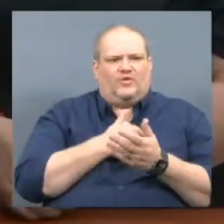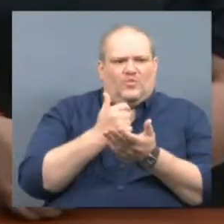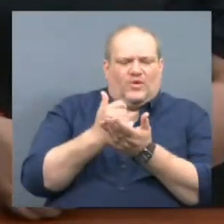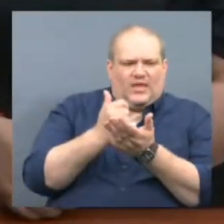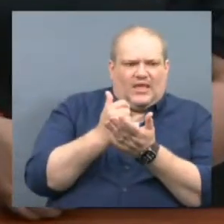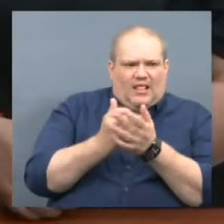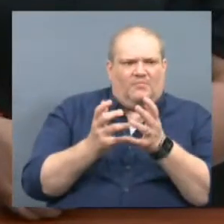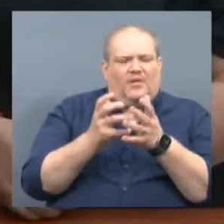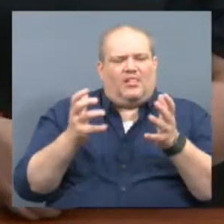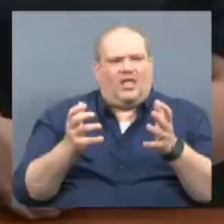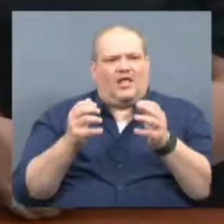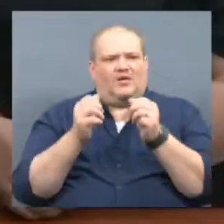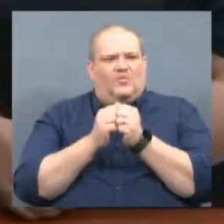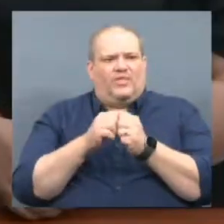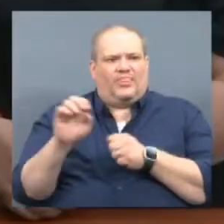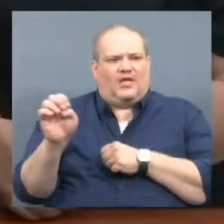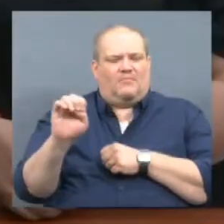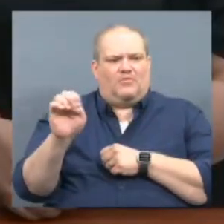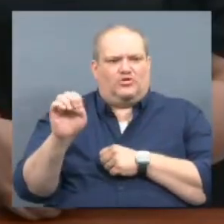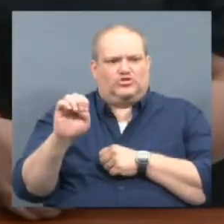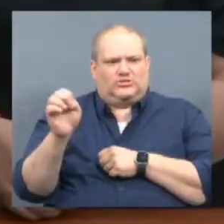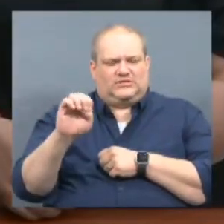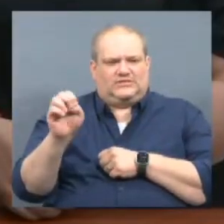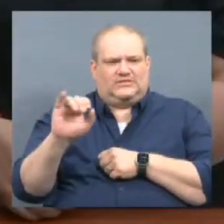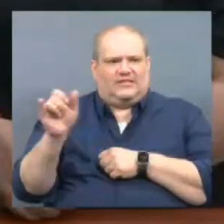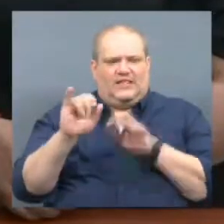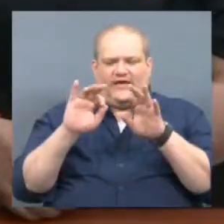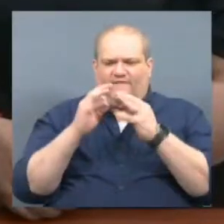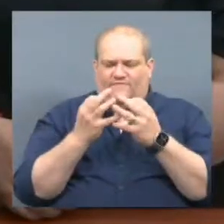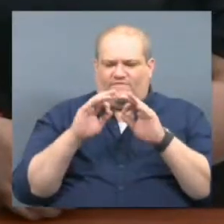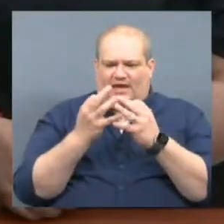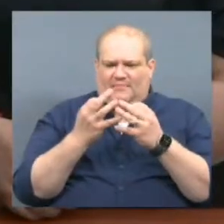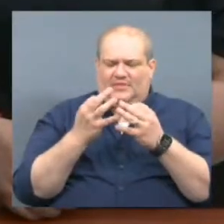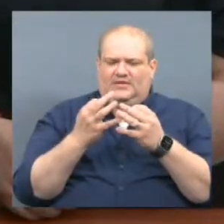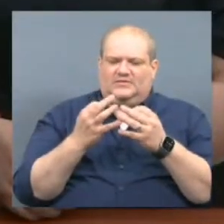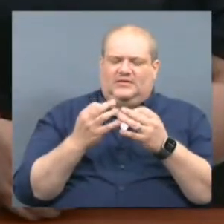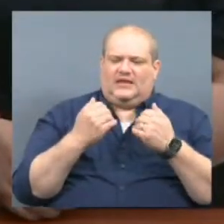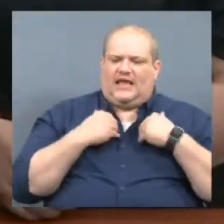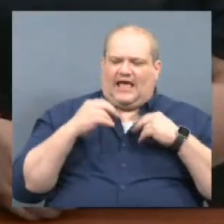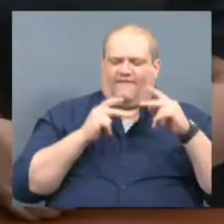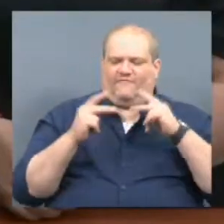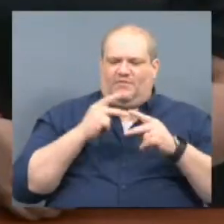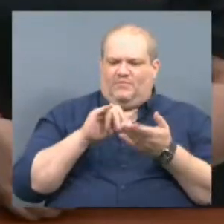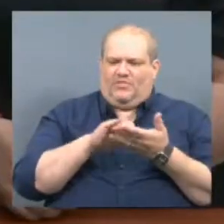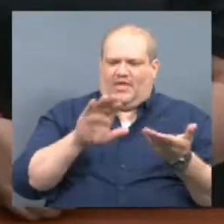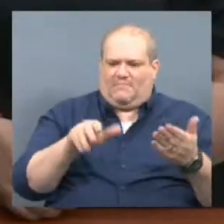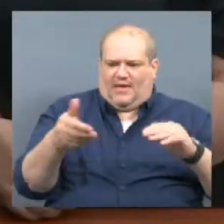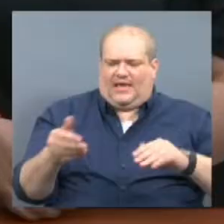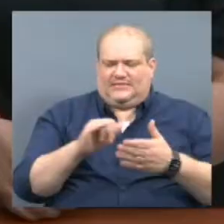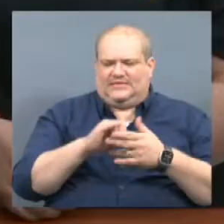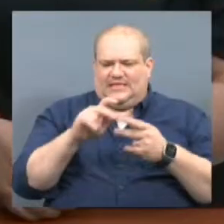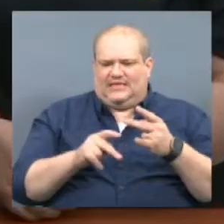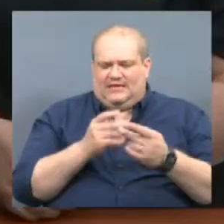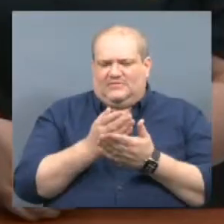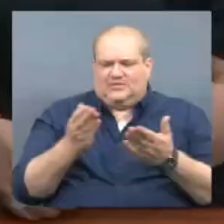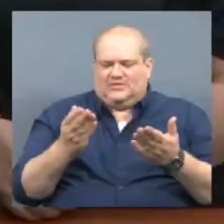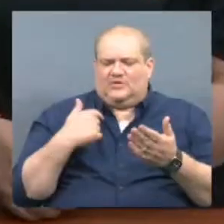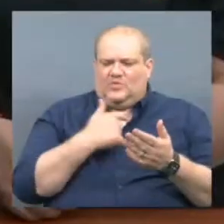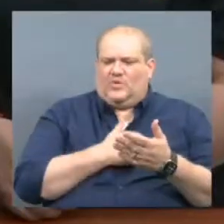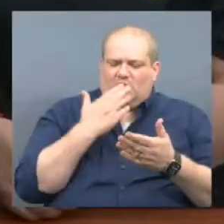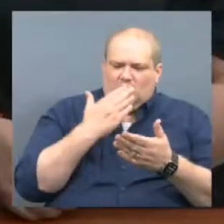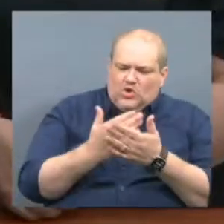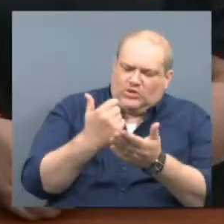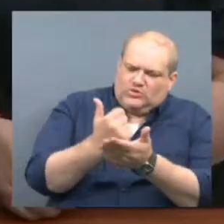a lot on is emergencies, like families and having people that pass and stuff like that. We always are good